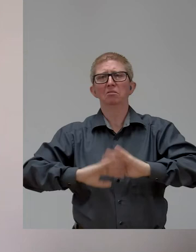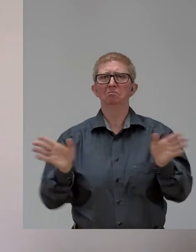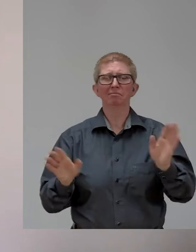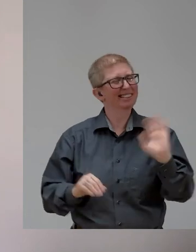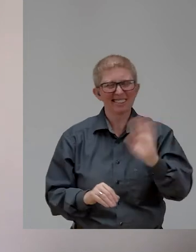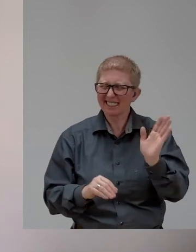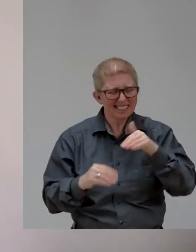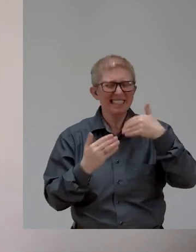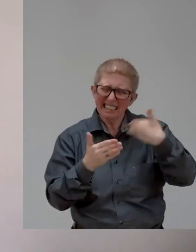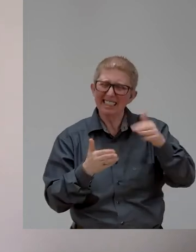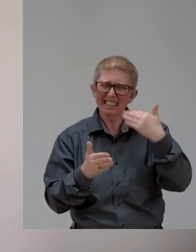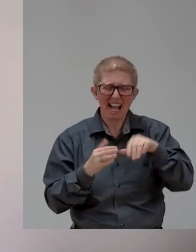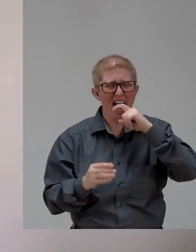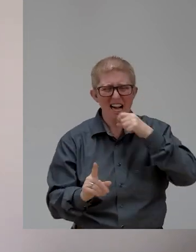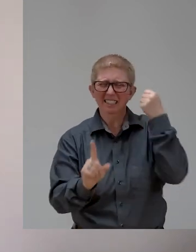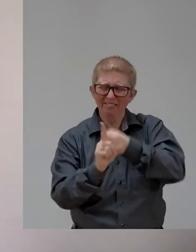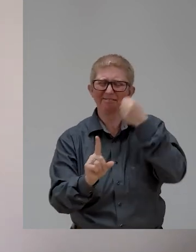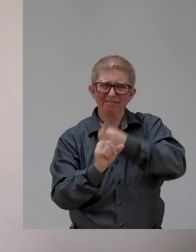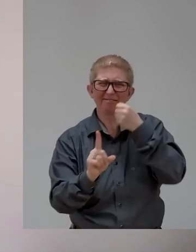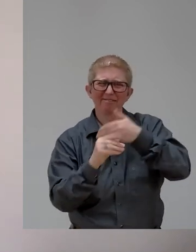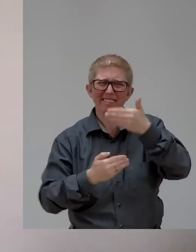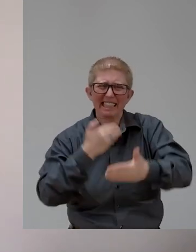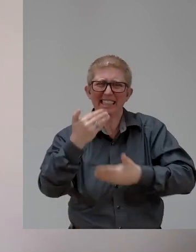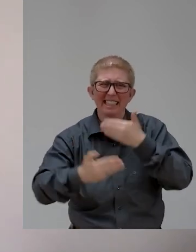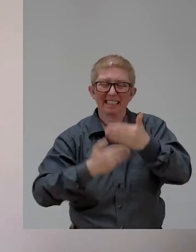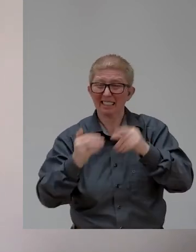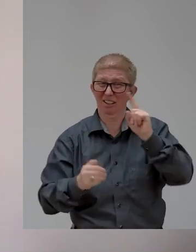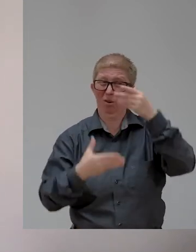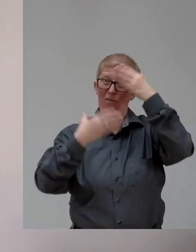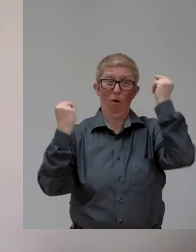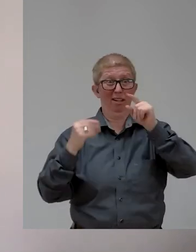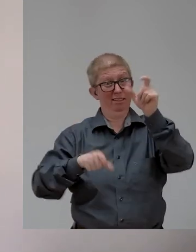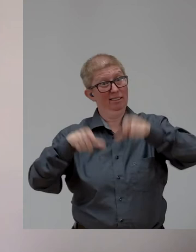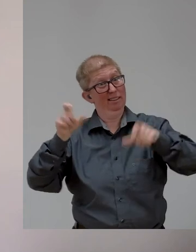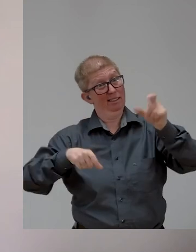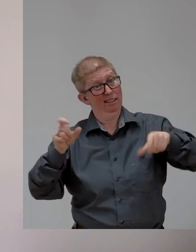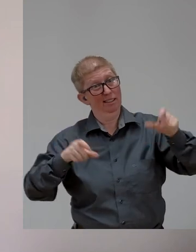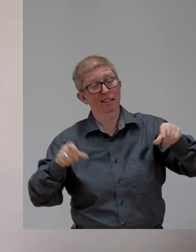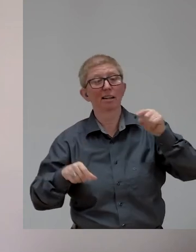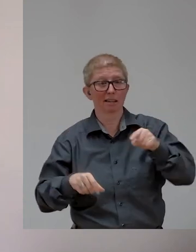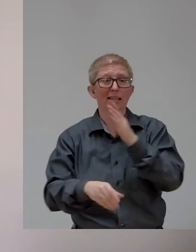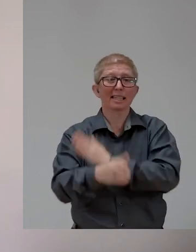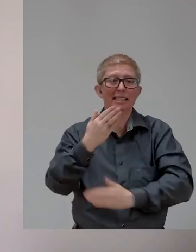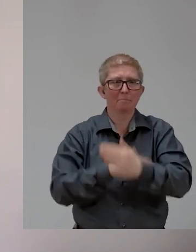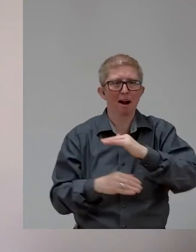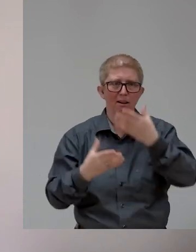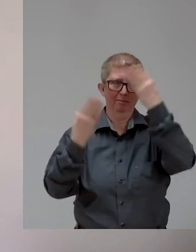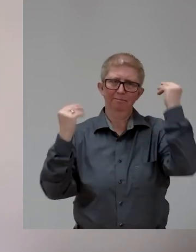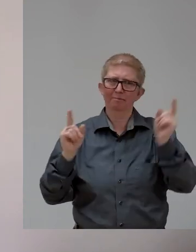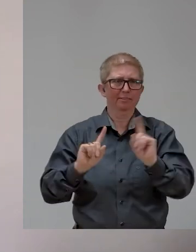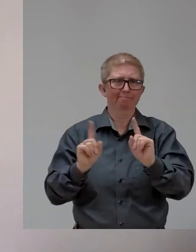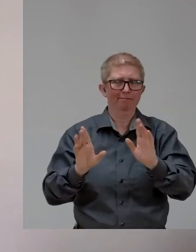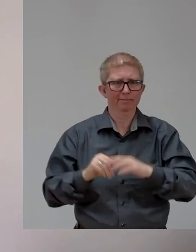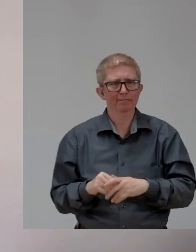And I think we've learned to create a team working across multiple locations. We've